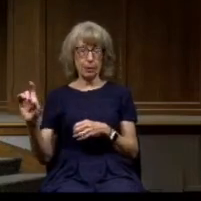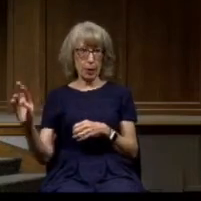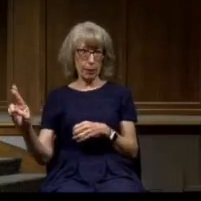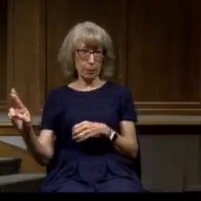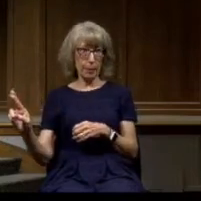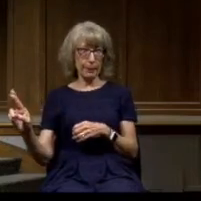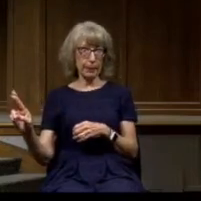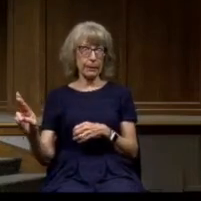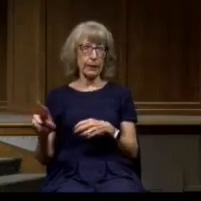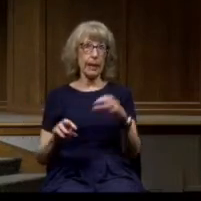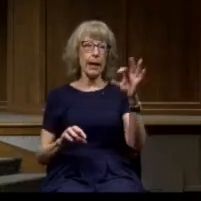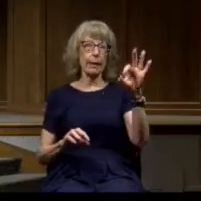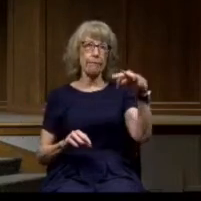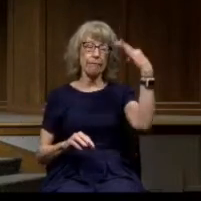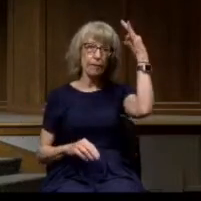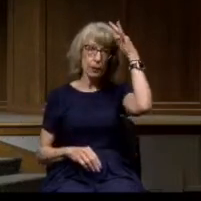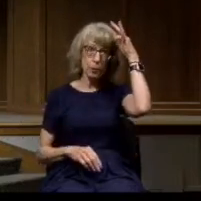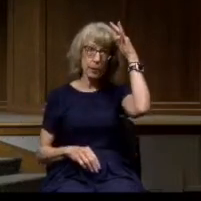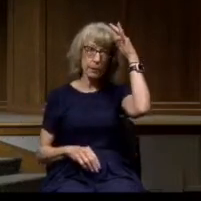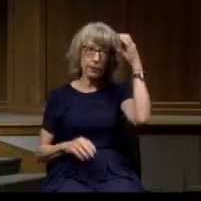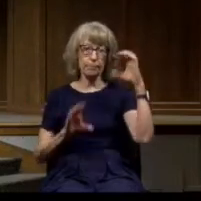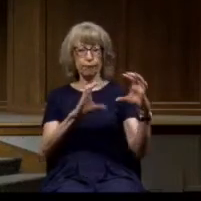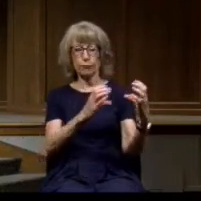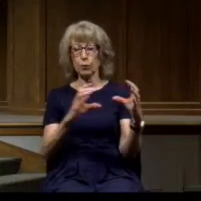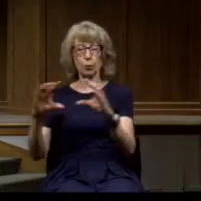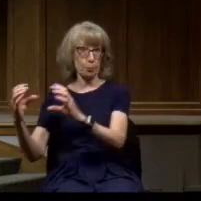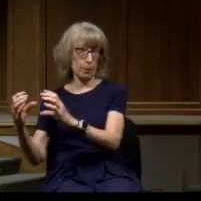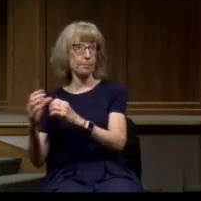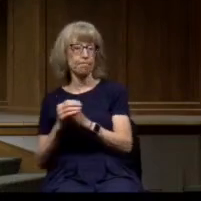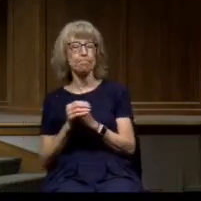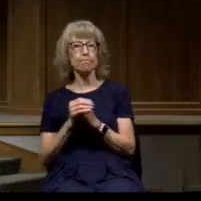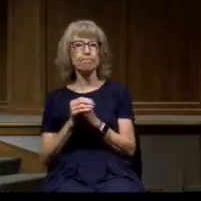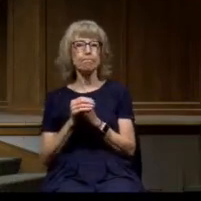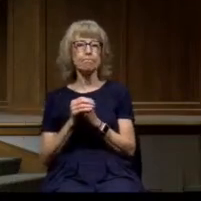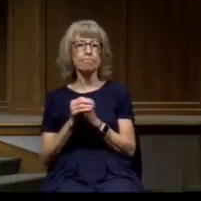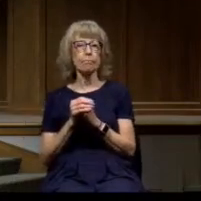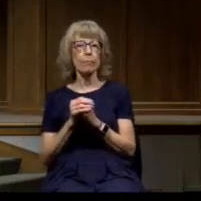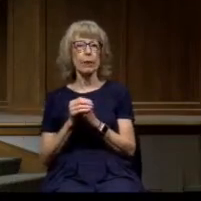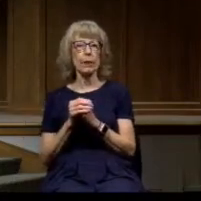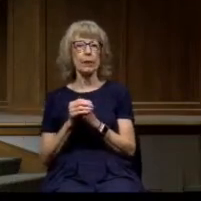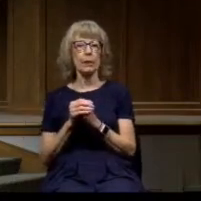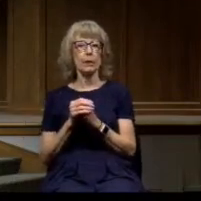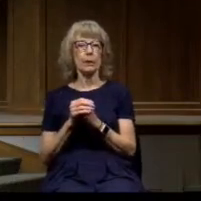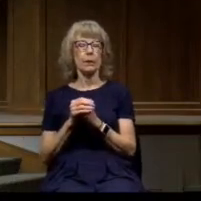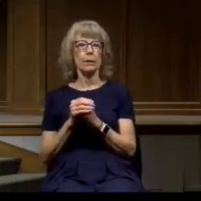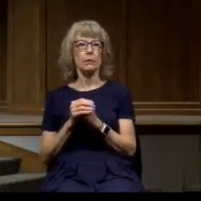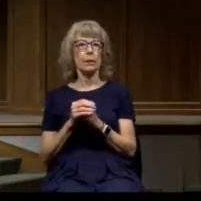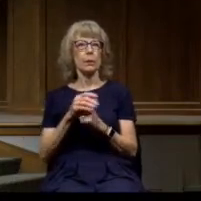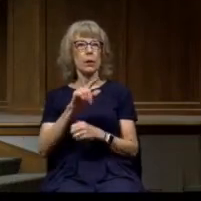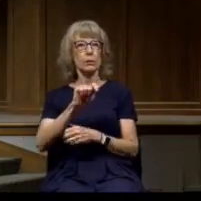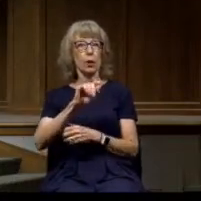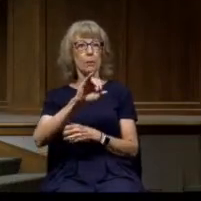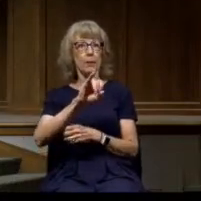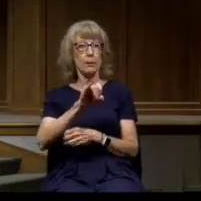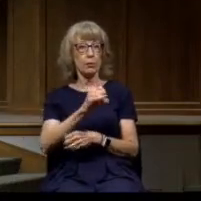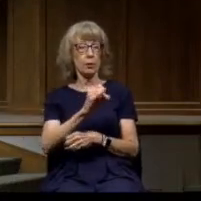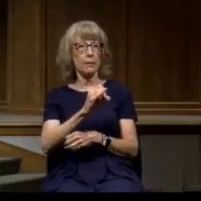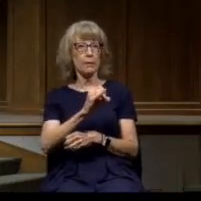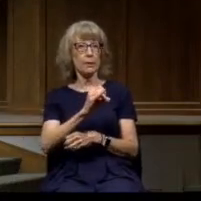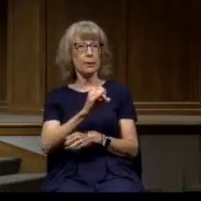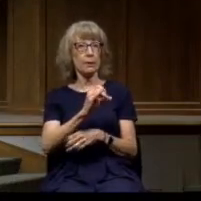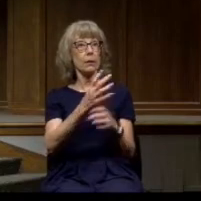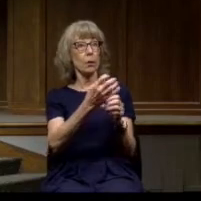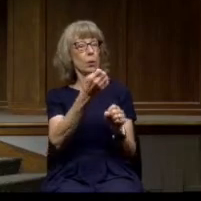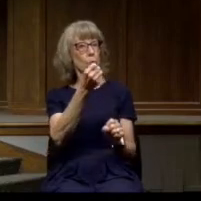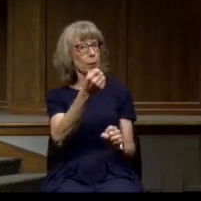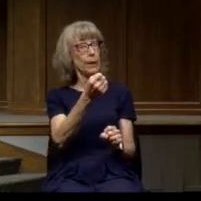gets nasty. So Adams wins the election, and Jefferson actually feels bad for some of the things that he